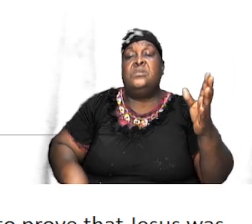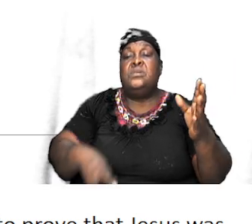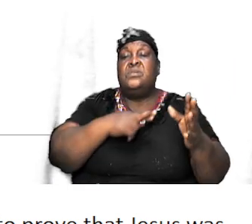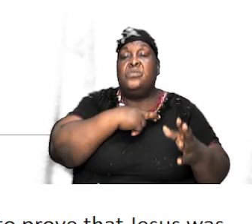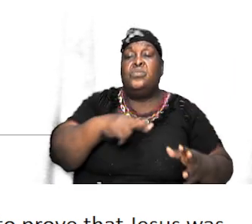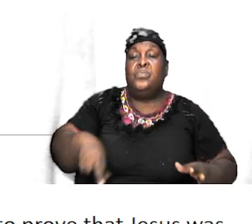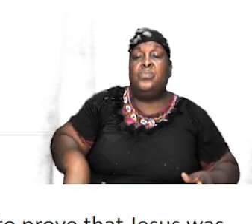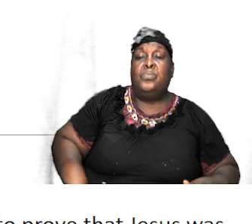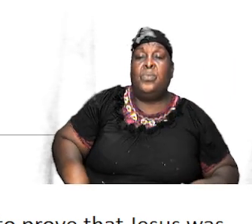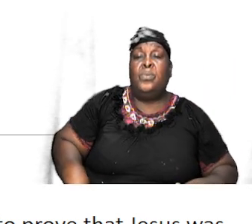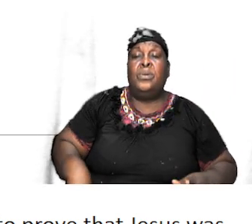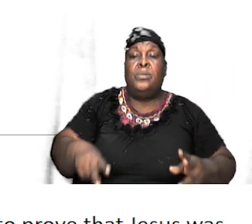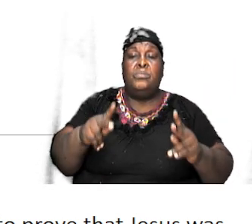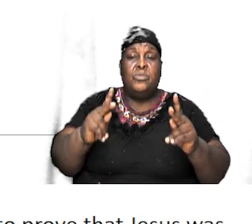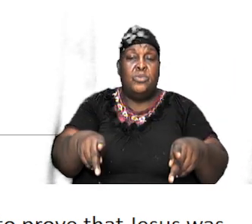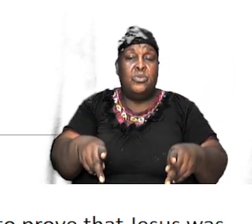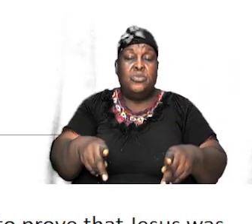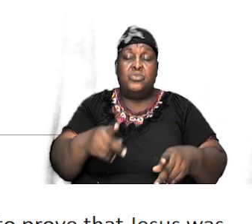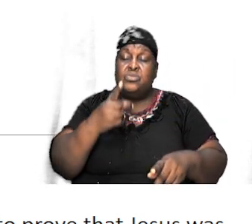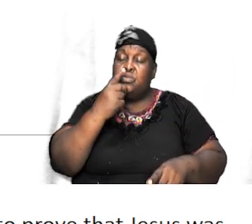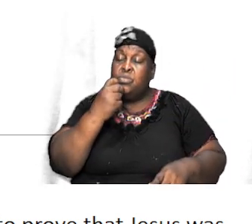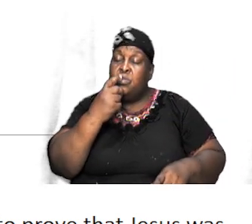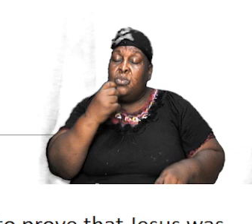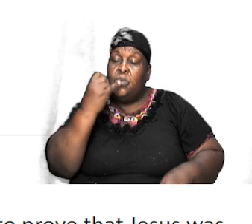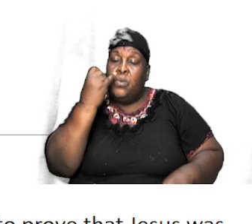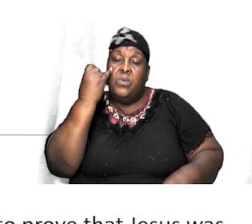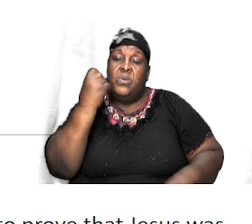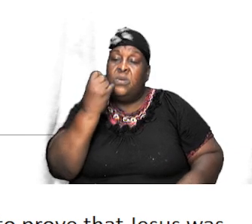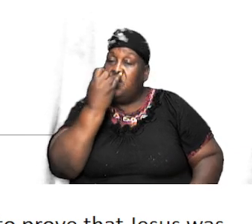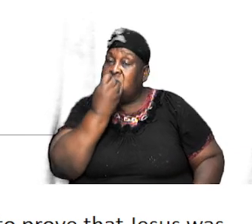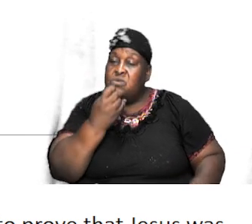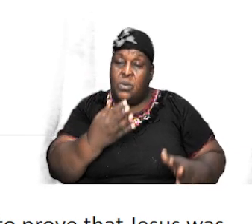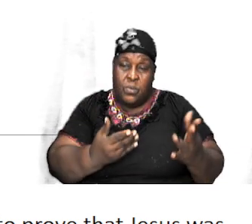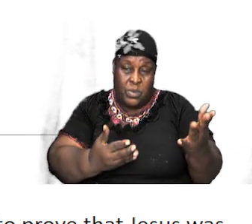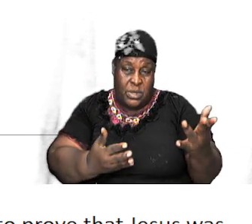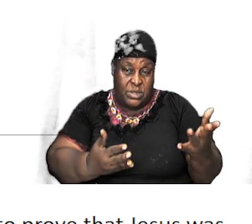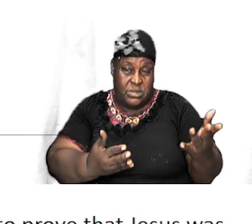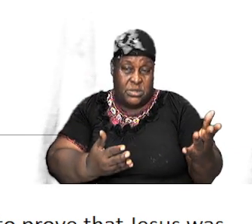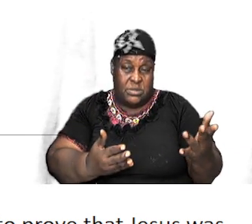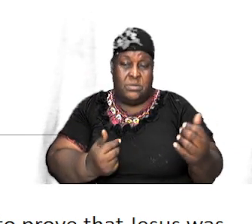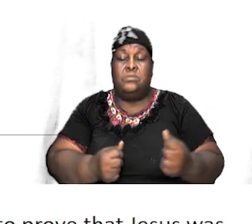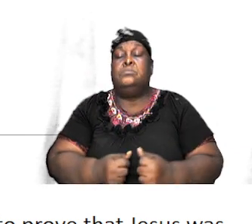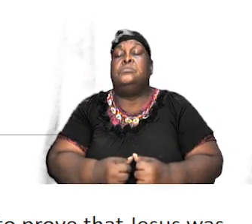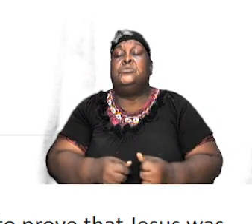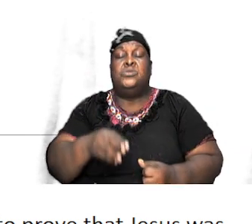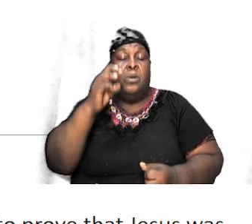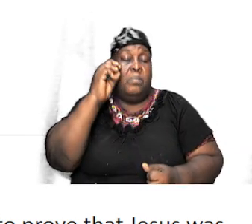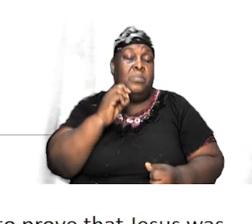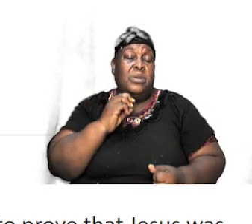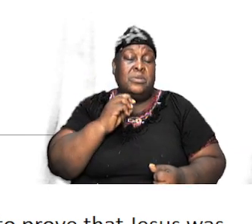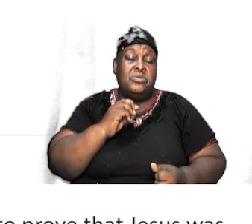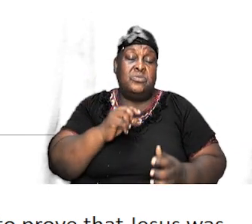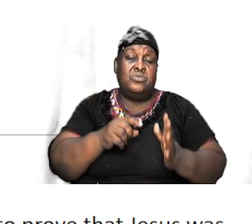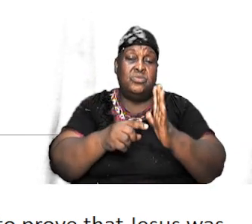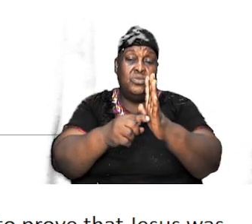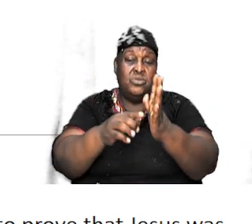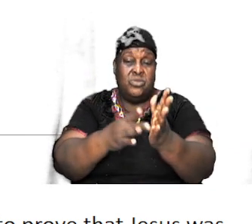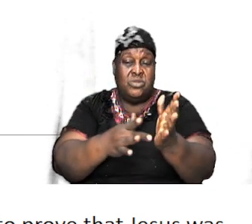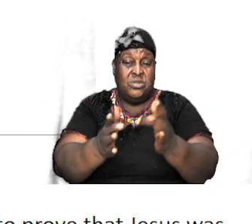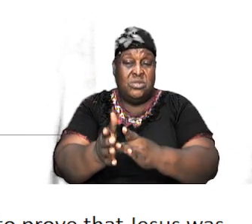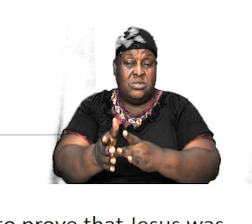Israel waited. So, you know, he presented Jesus in this light. Matthew also presented